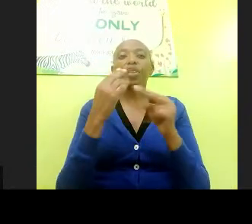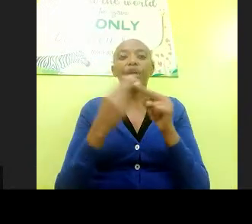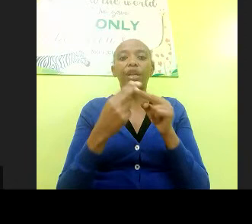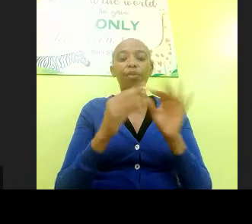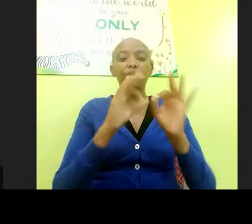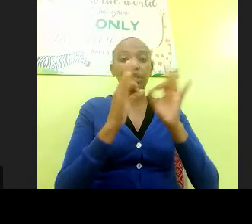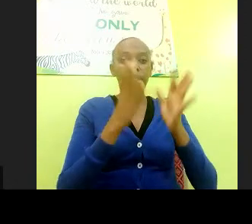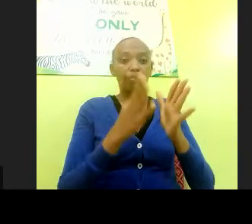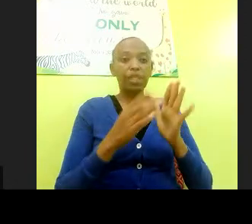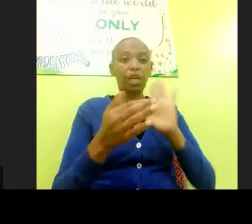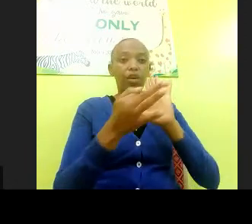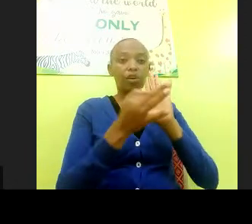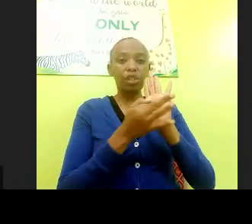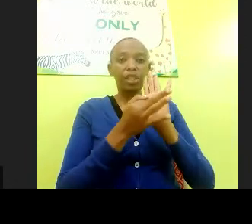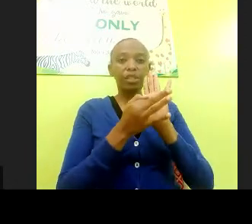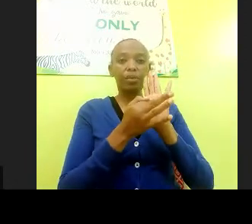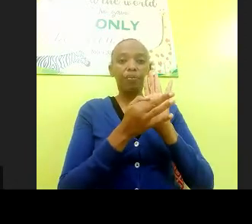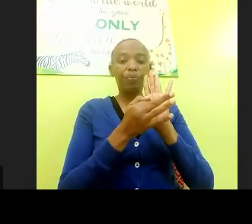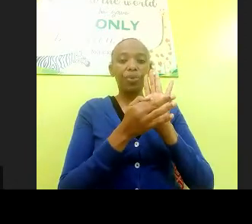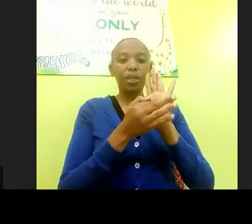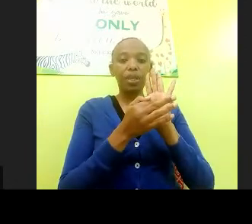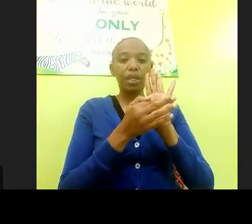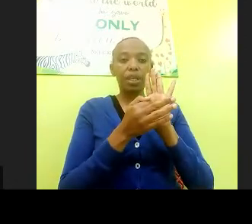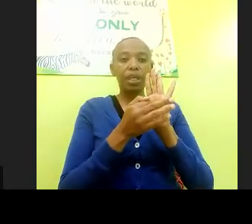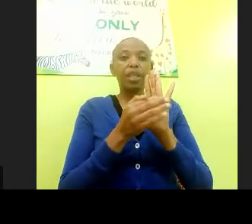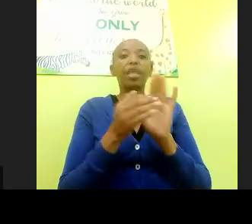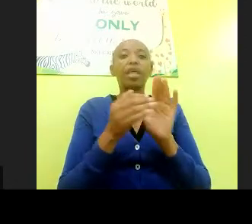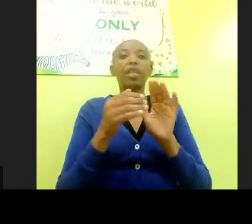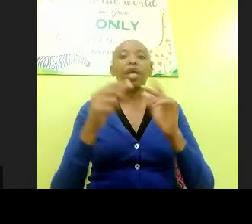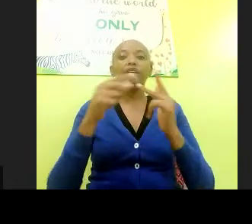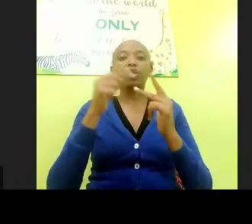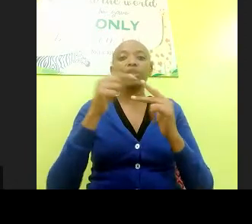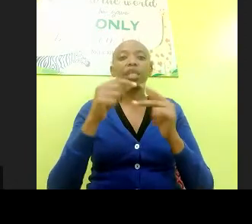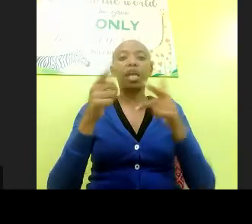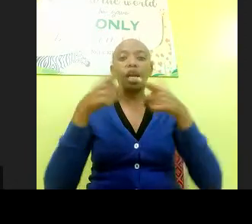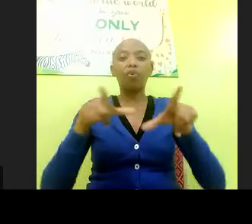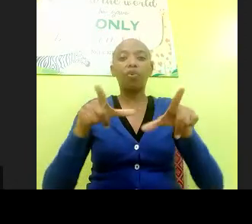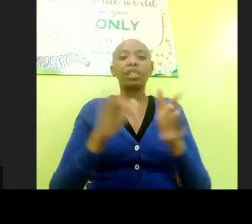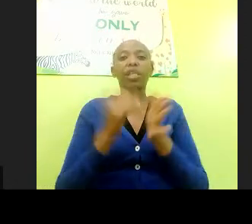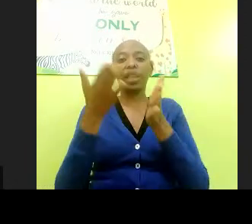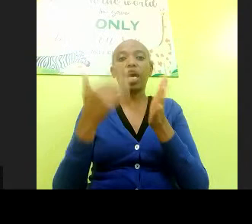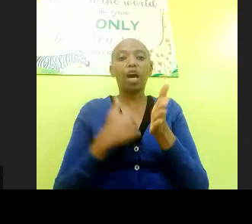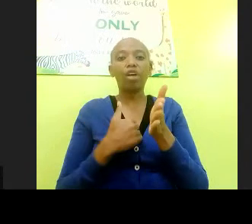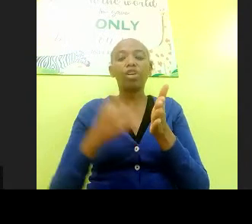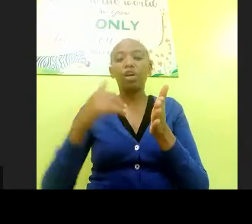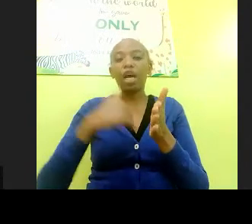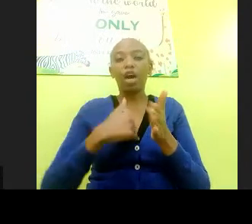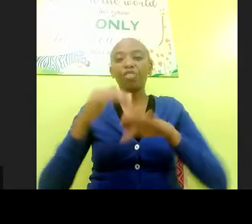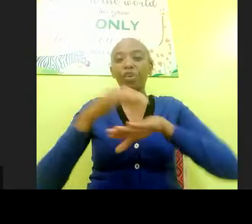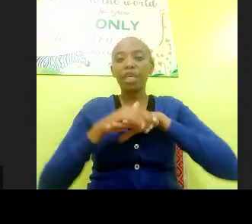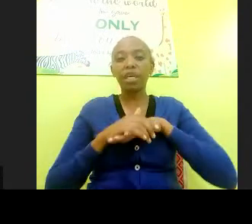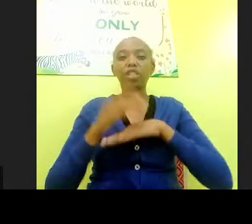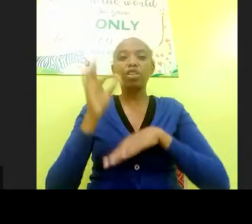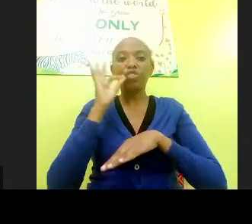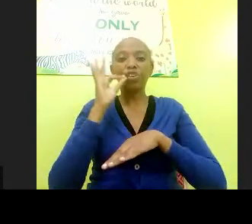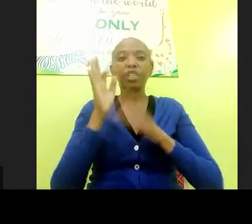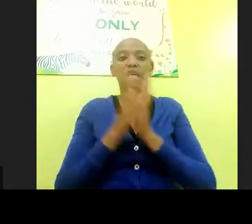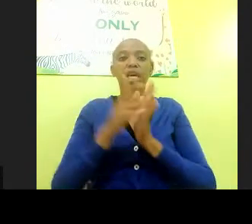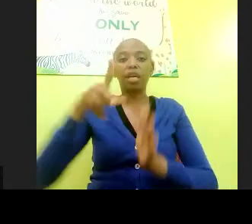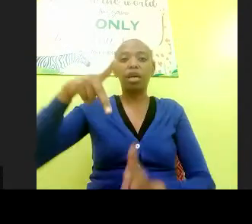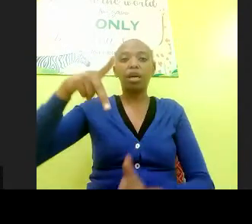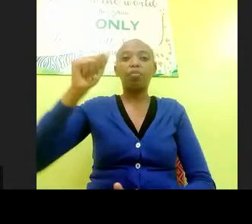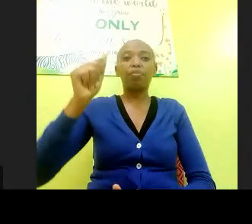click on it and choose either of the language options which are available for you. We do have English, French, and